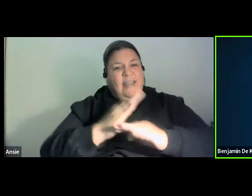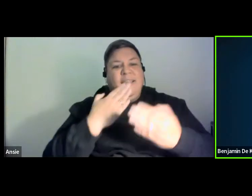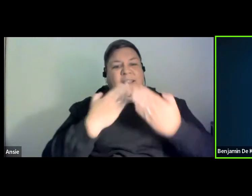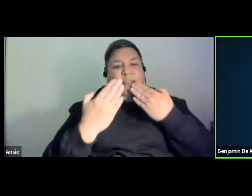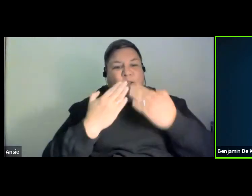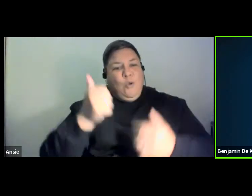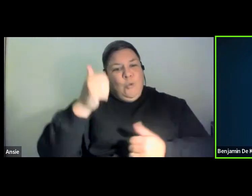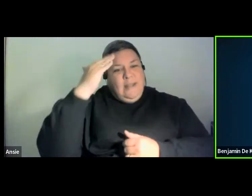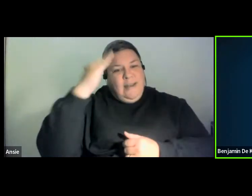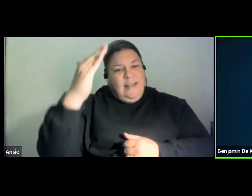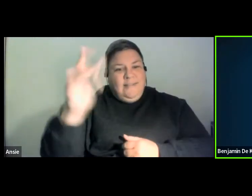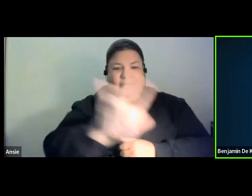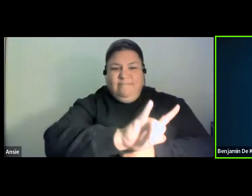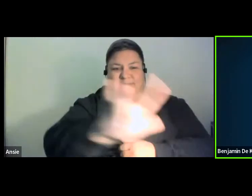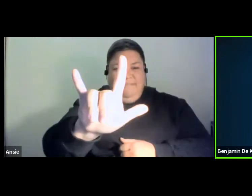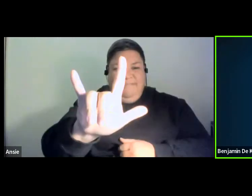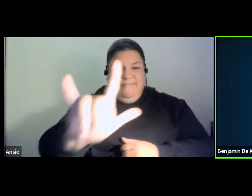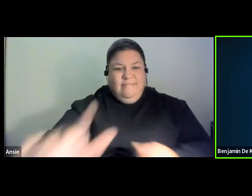night.